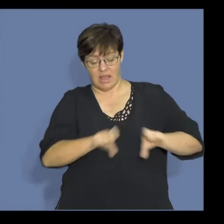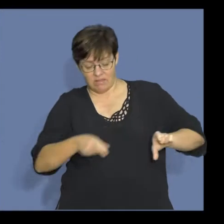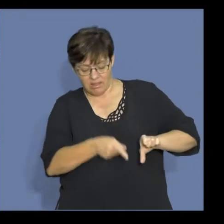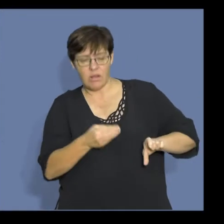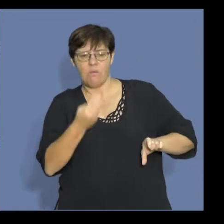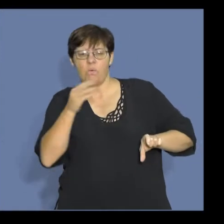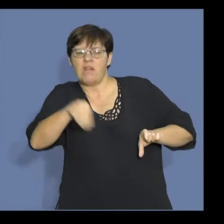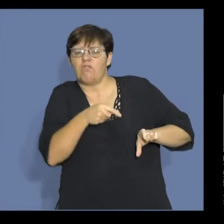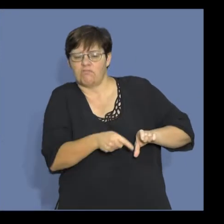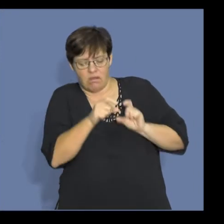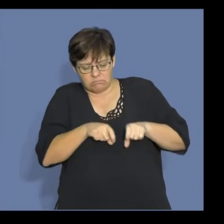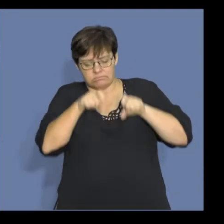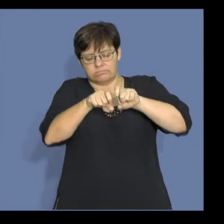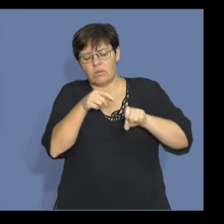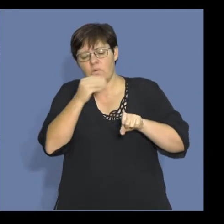different trophic levels.